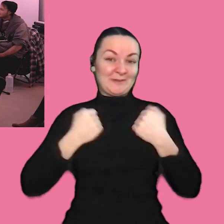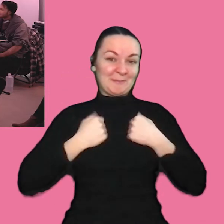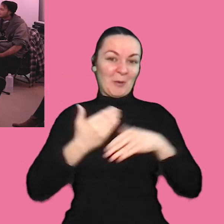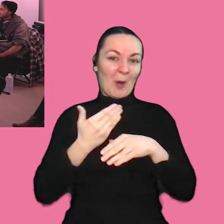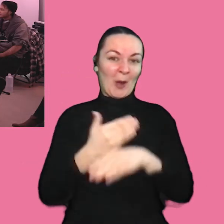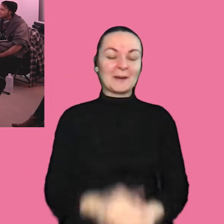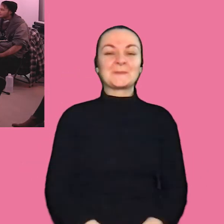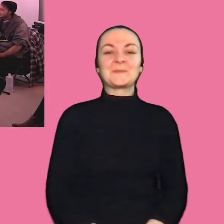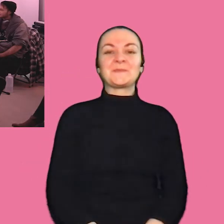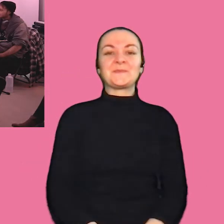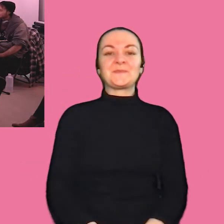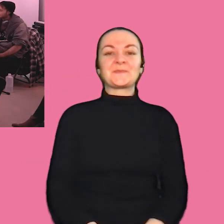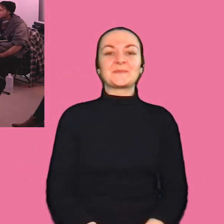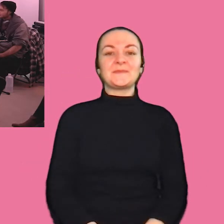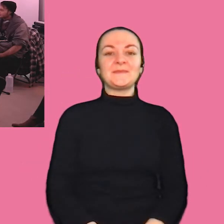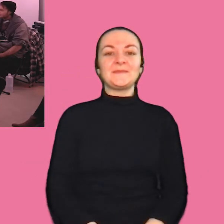minute.